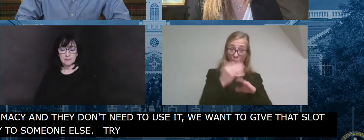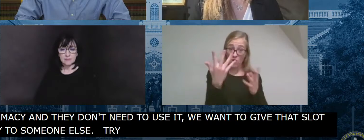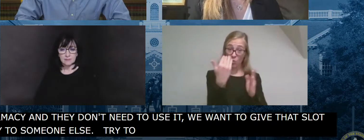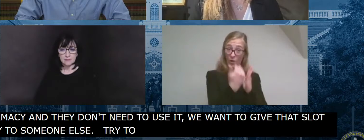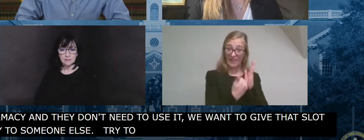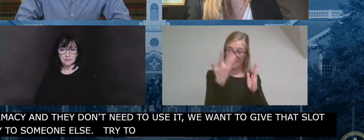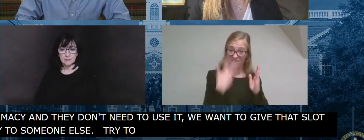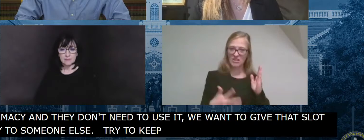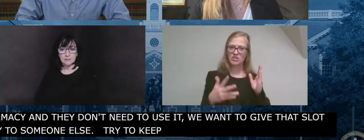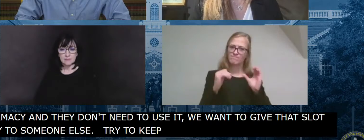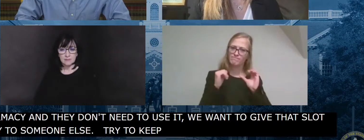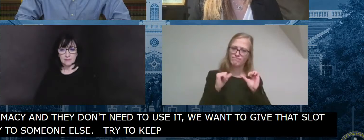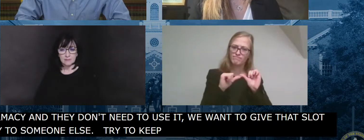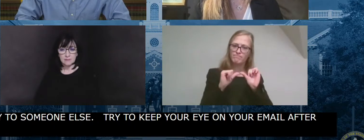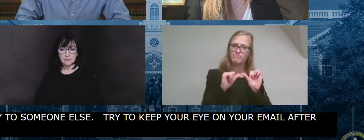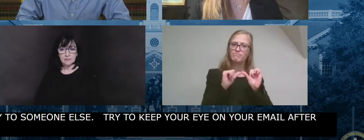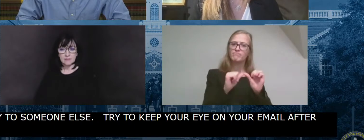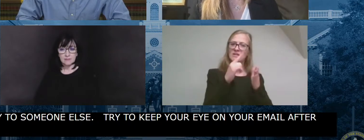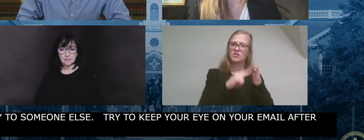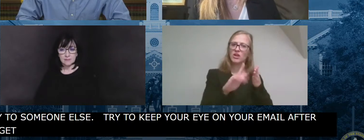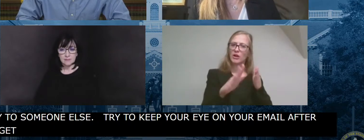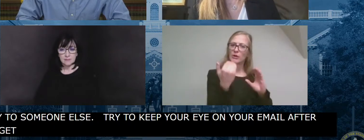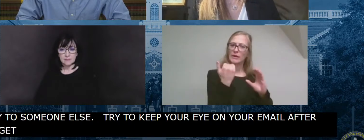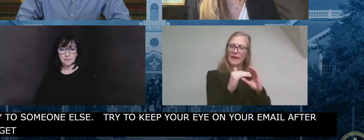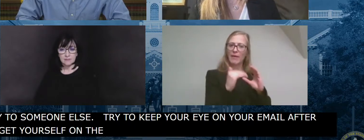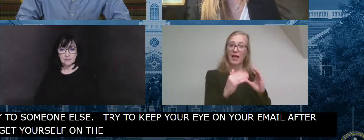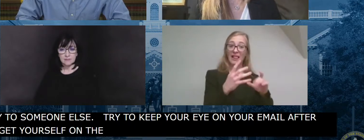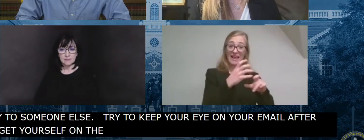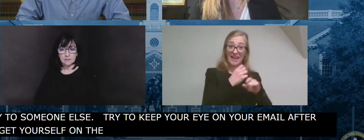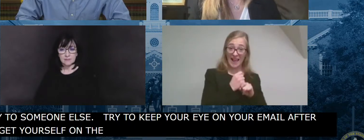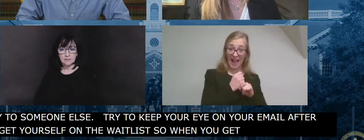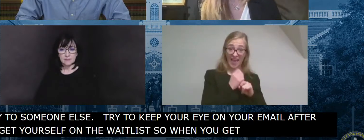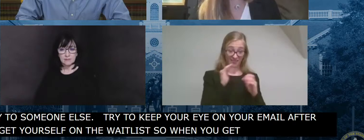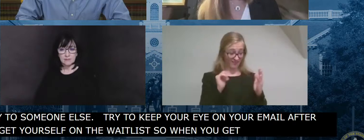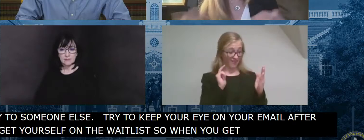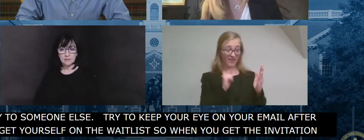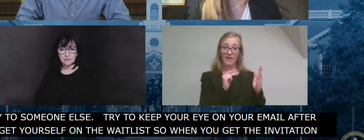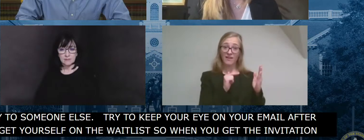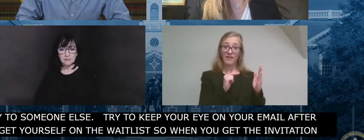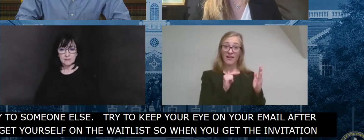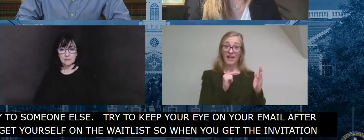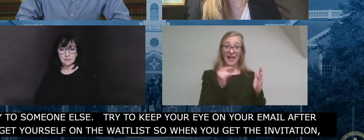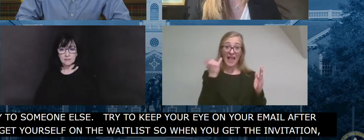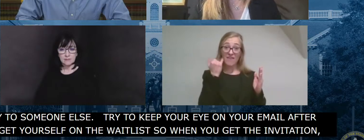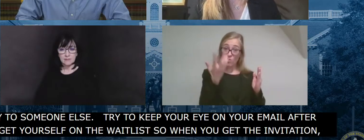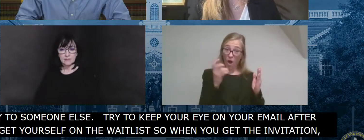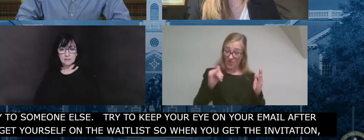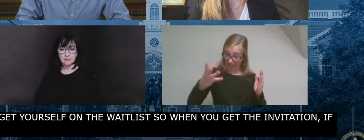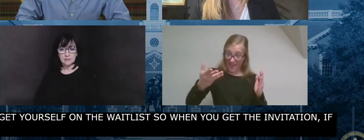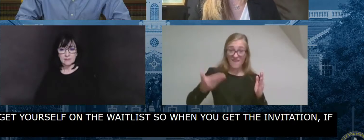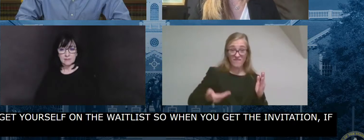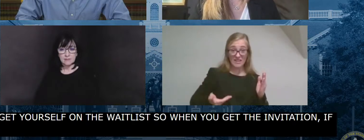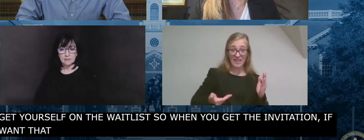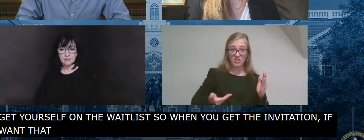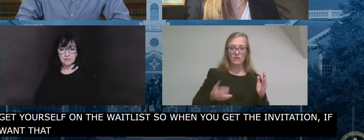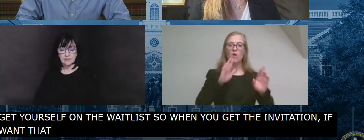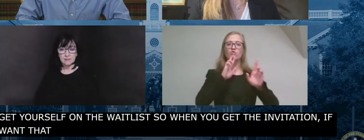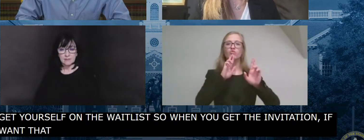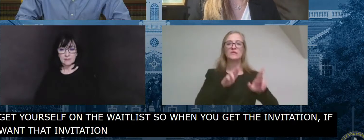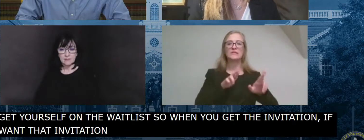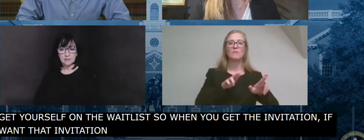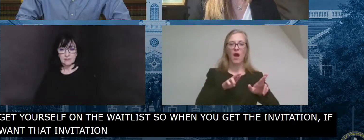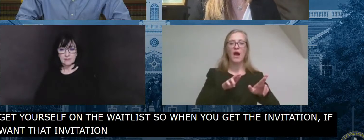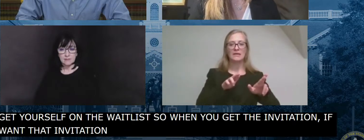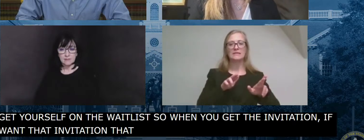that when you get the invitation, if you want that invitation, that you respond as soon